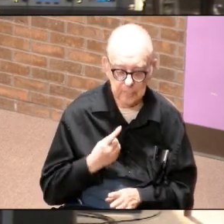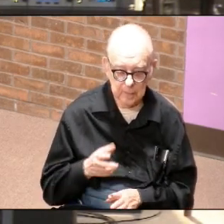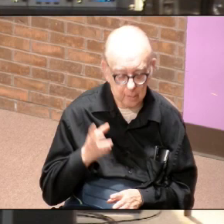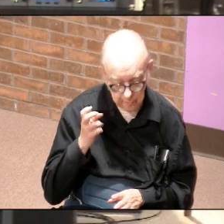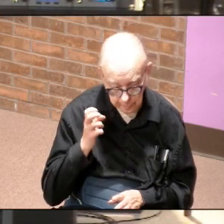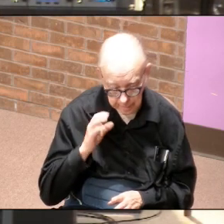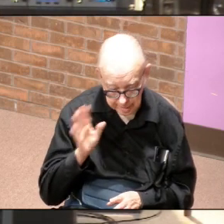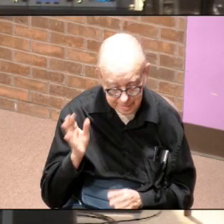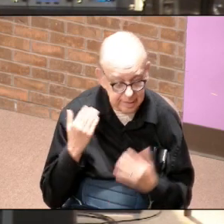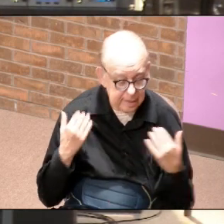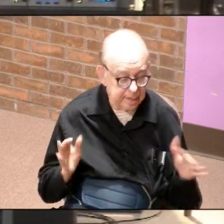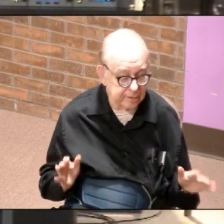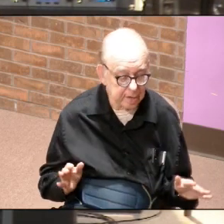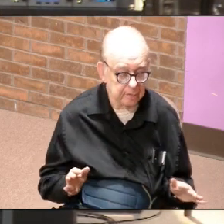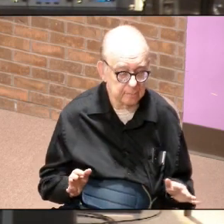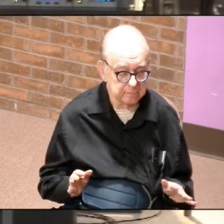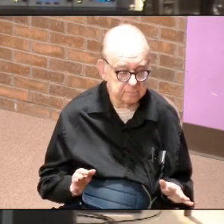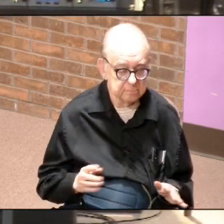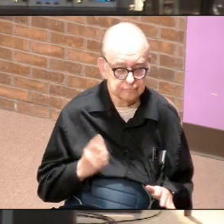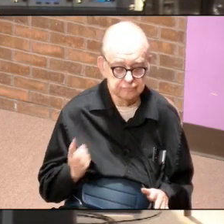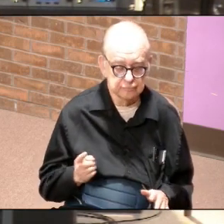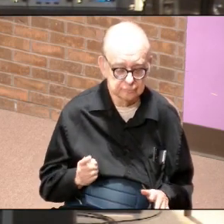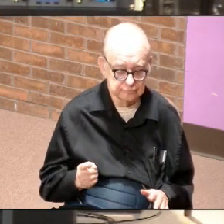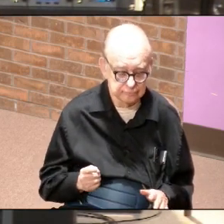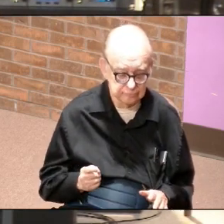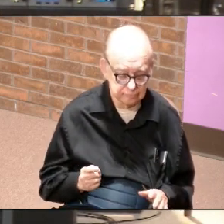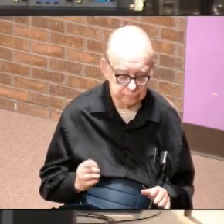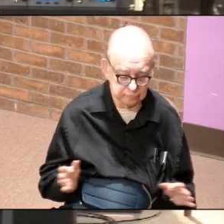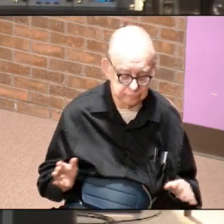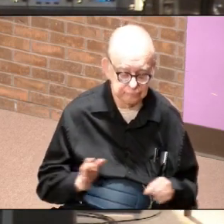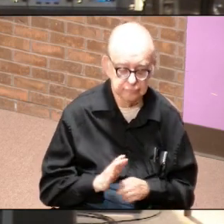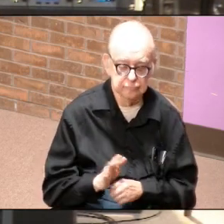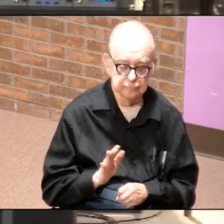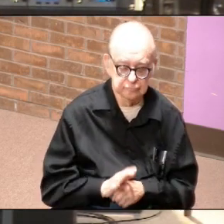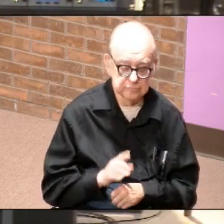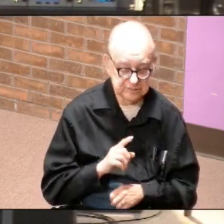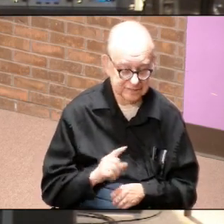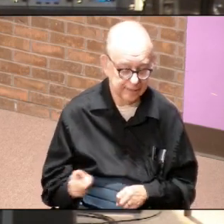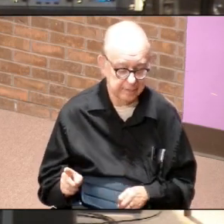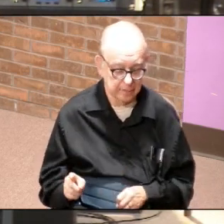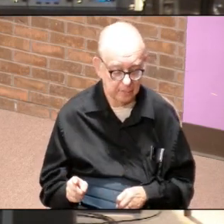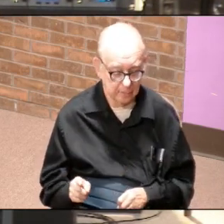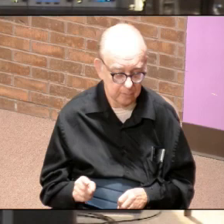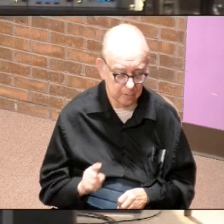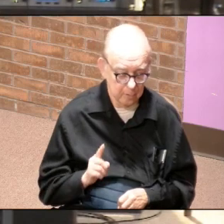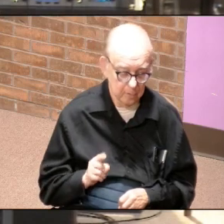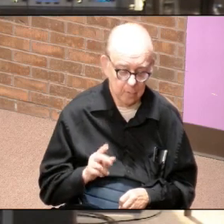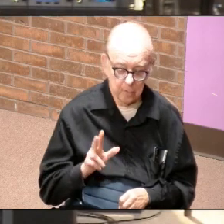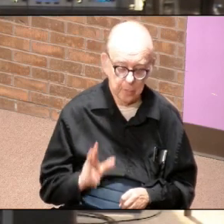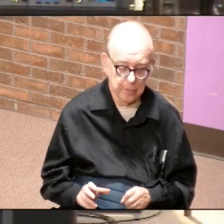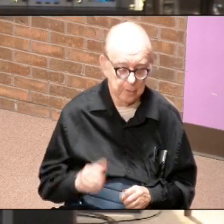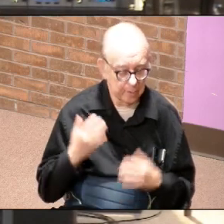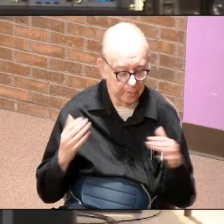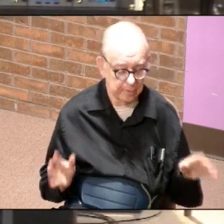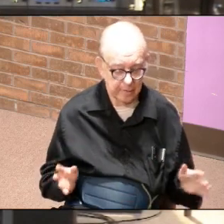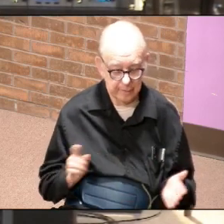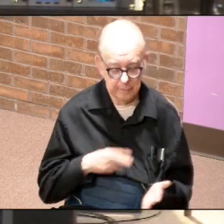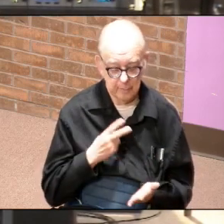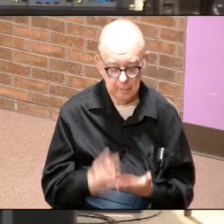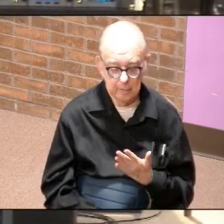Satan and his angels. It was only big enough to contain them. the one third of the angels that